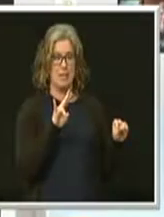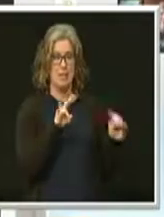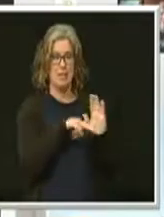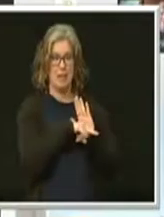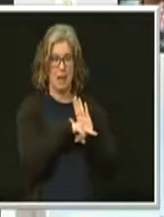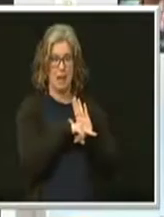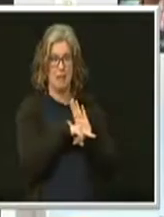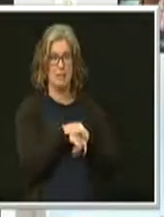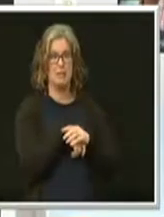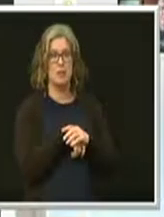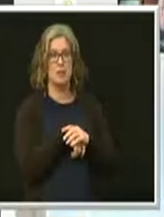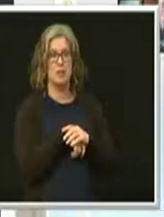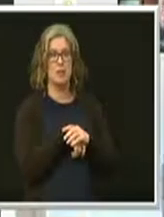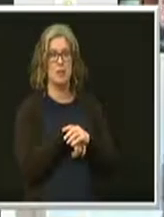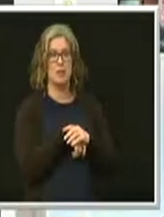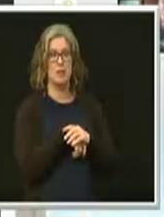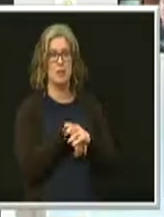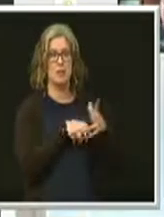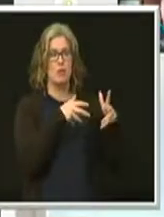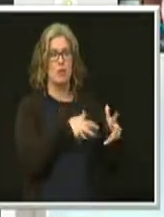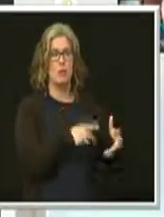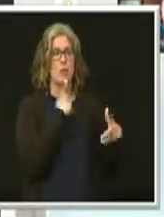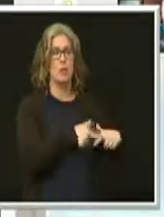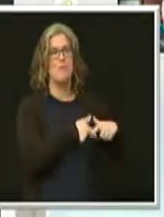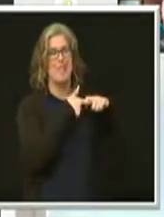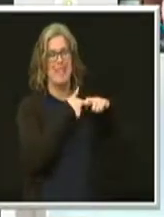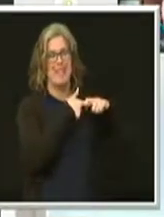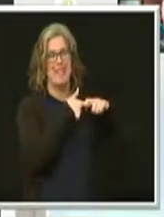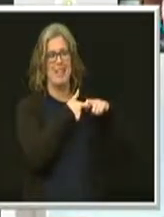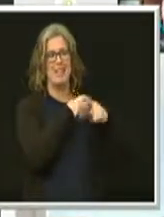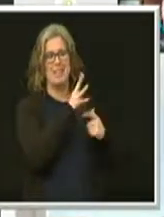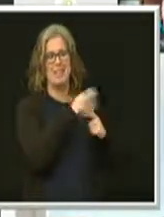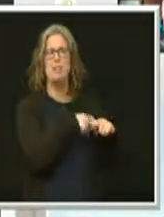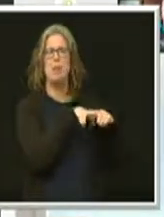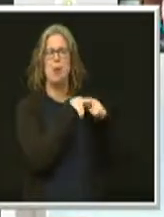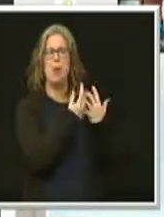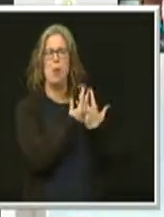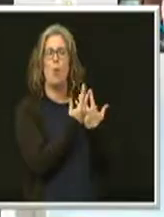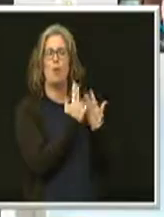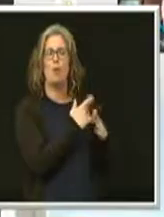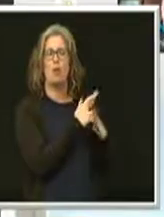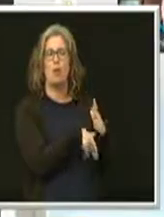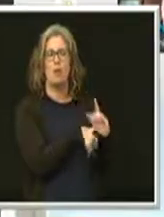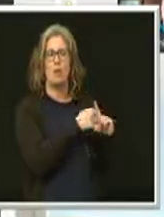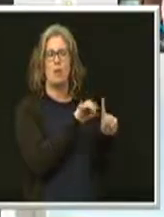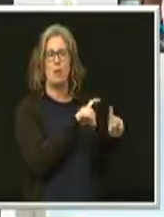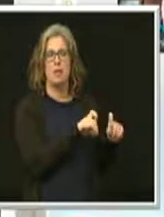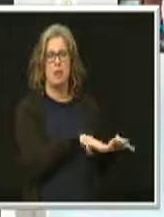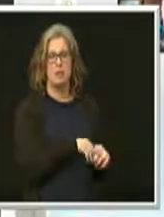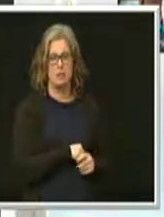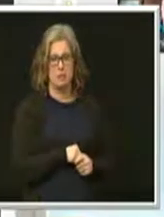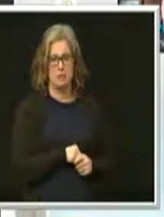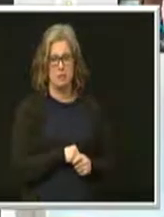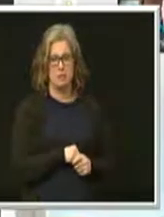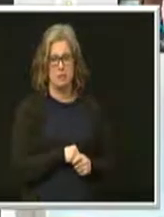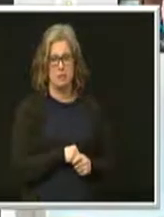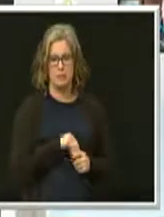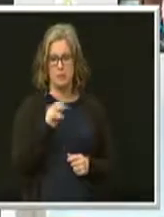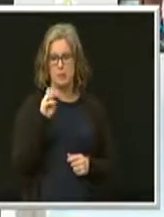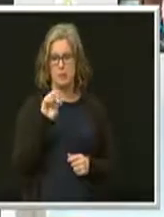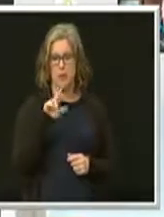negatives, and the remainder are pending, 6 pending results for the test.